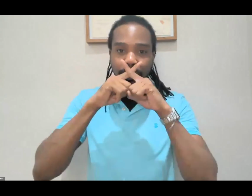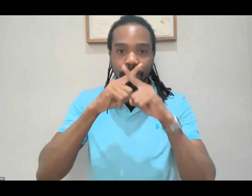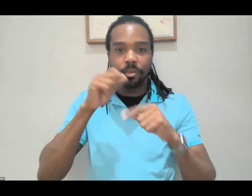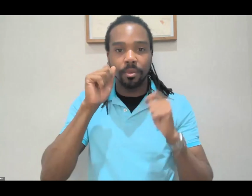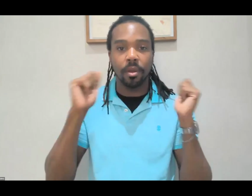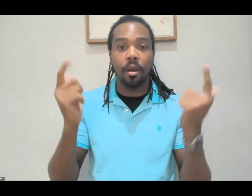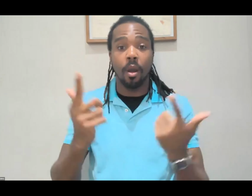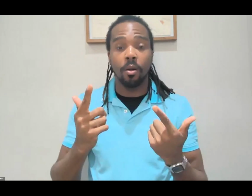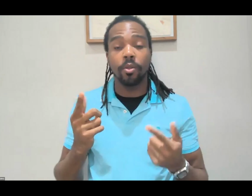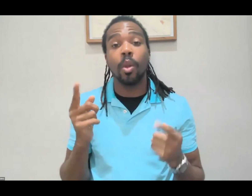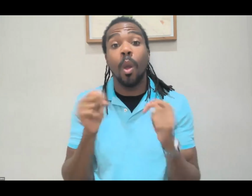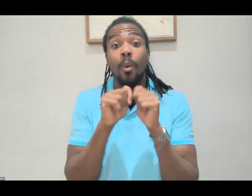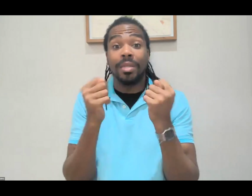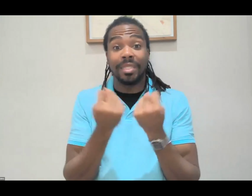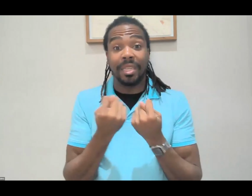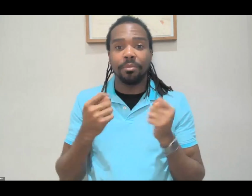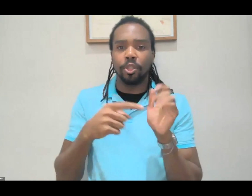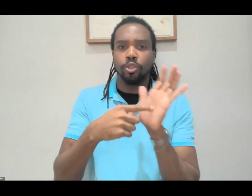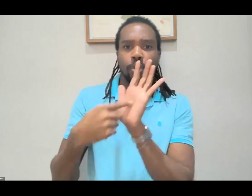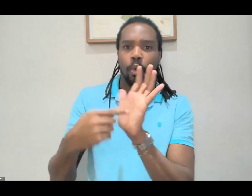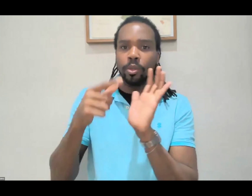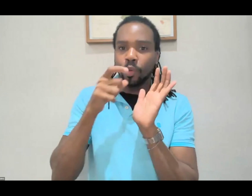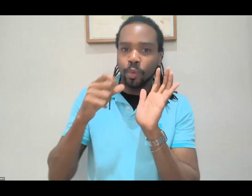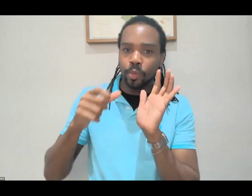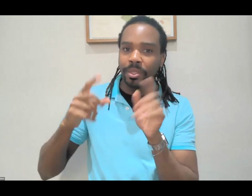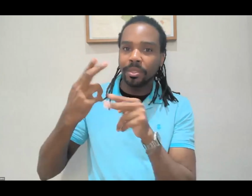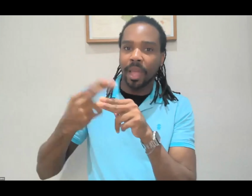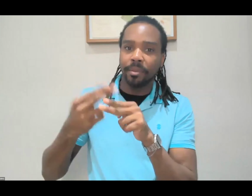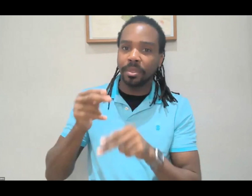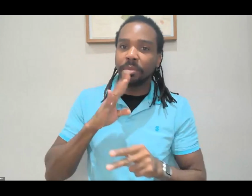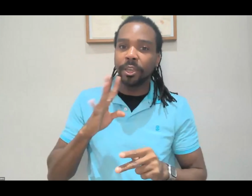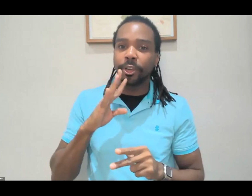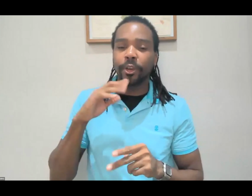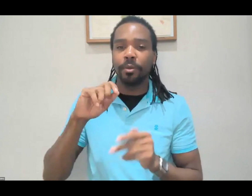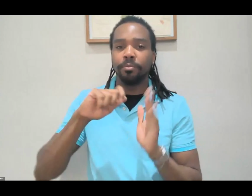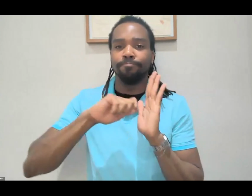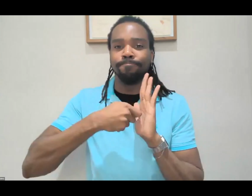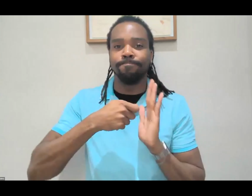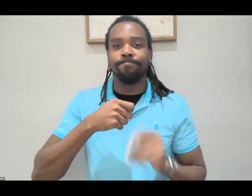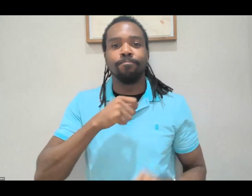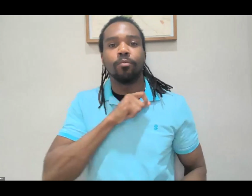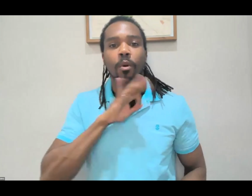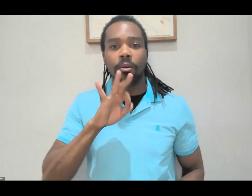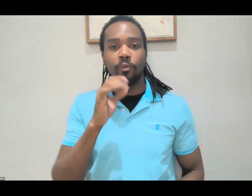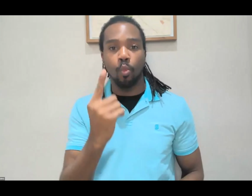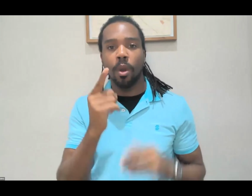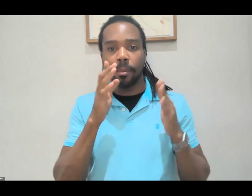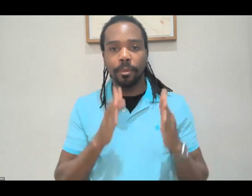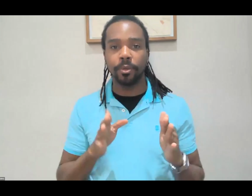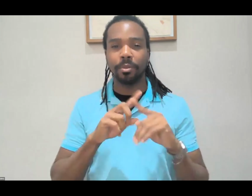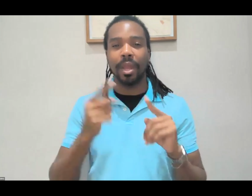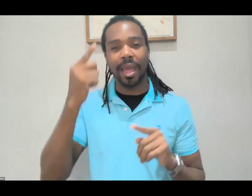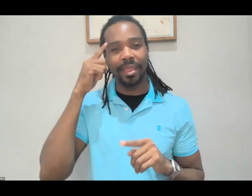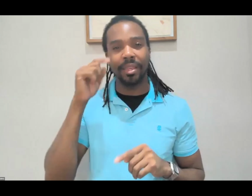Teams, we can see who's speaking and just mute the one person. I think Charlisa probably muted us all to cut out some